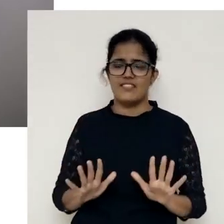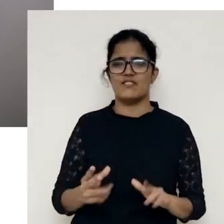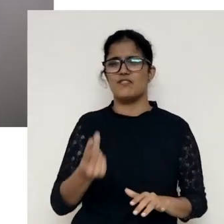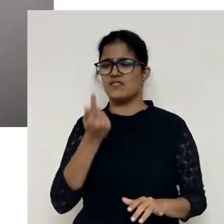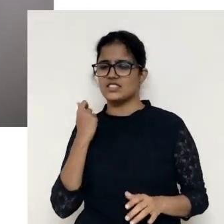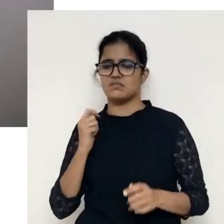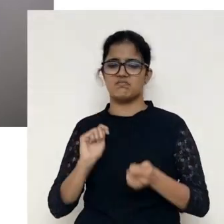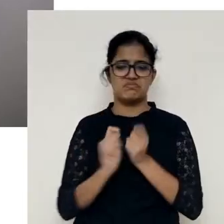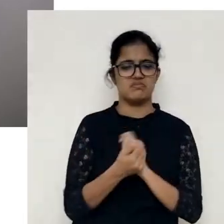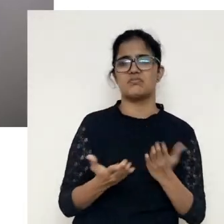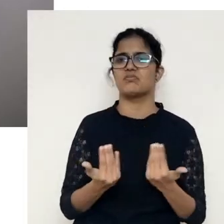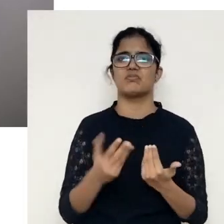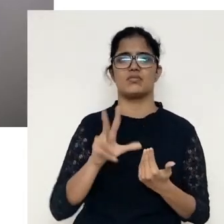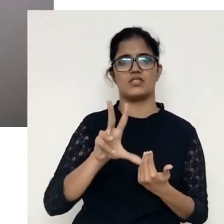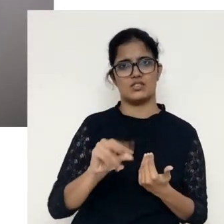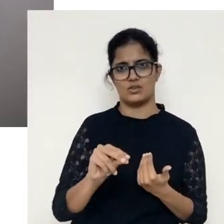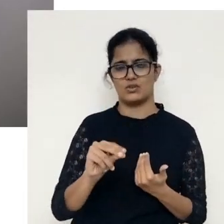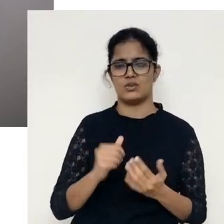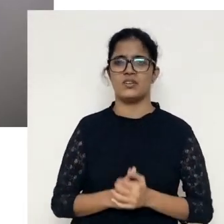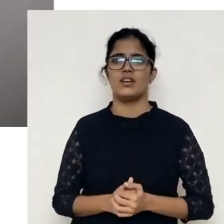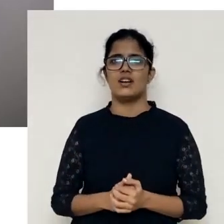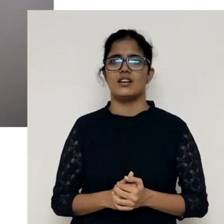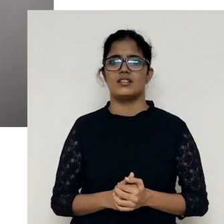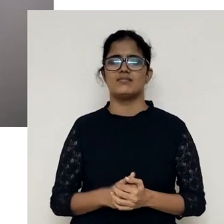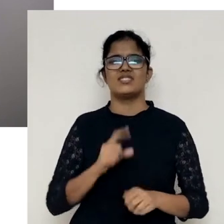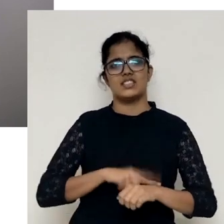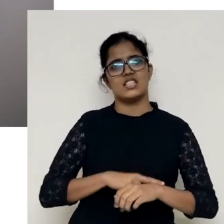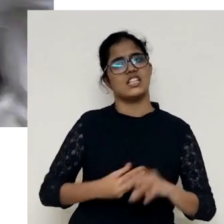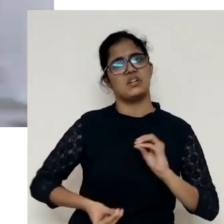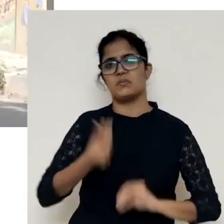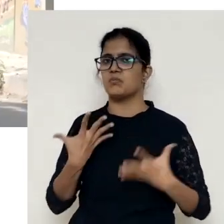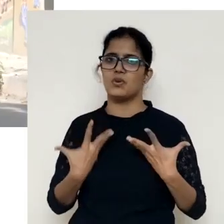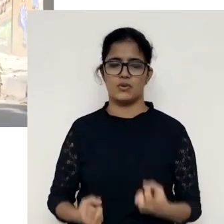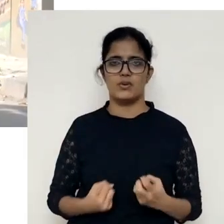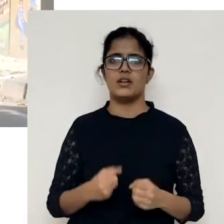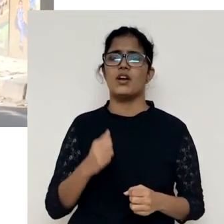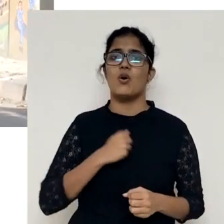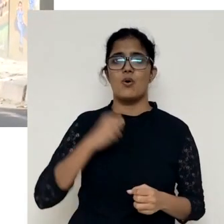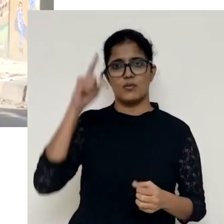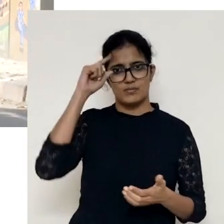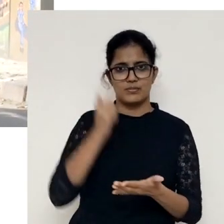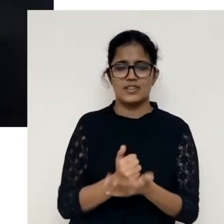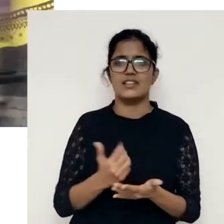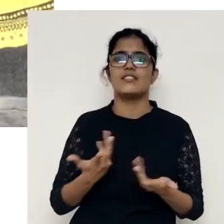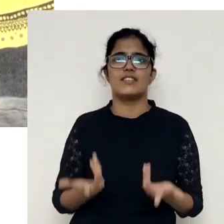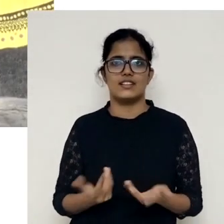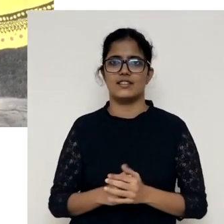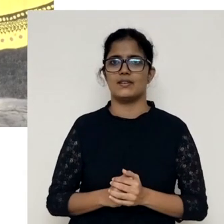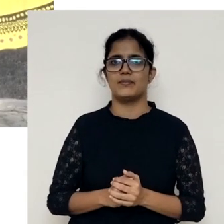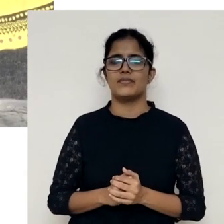taboo, it's not going to happen overnight saying, okay, everything is going to change. It will take its own course and it will take its own